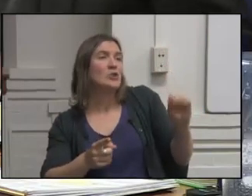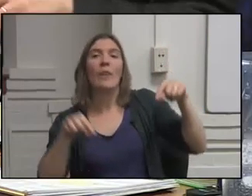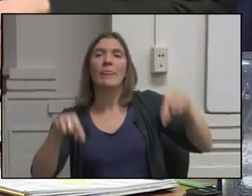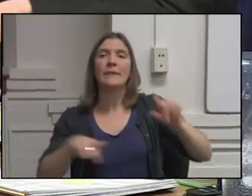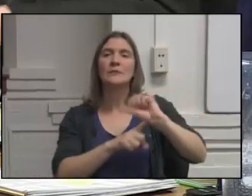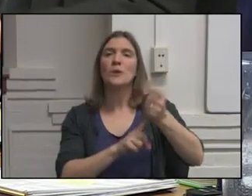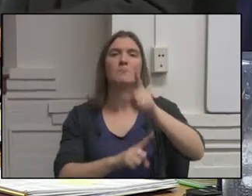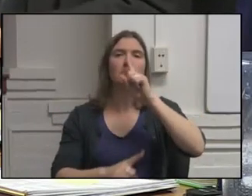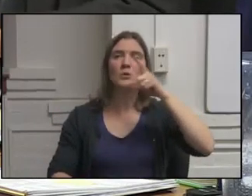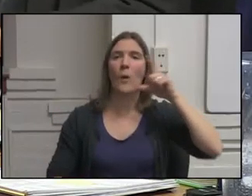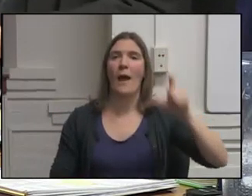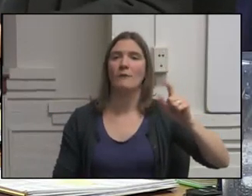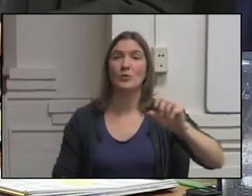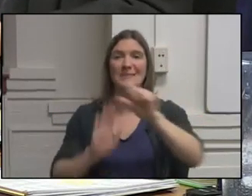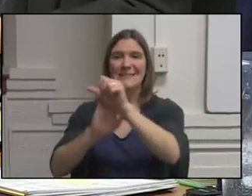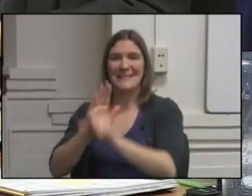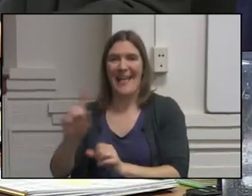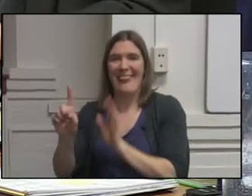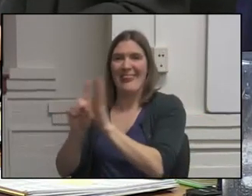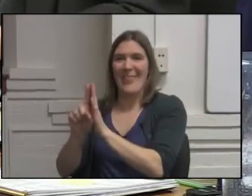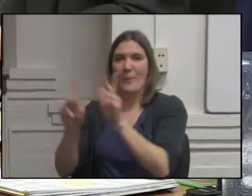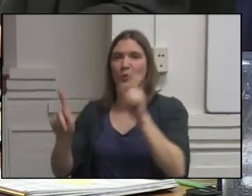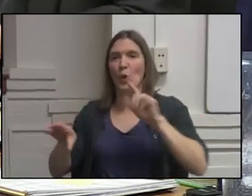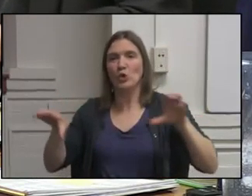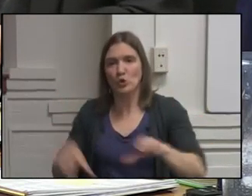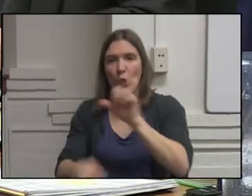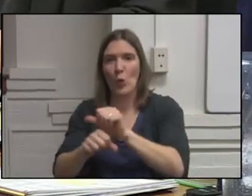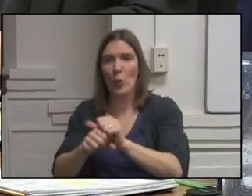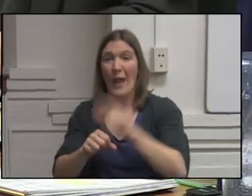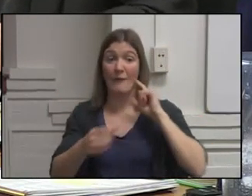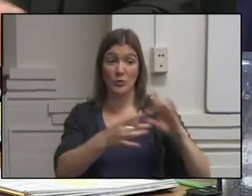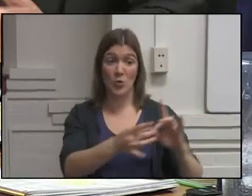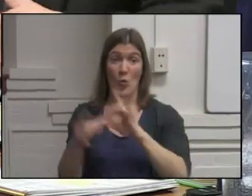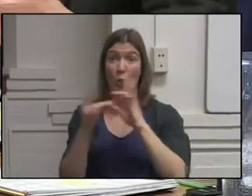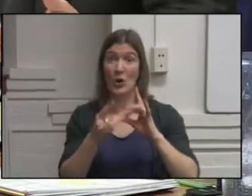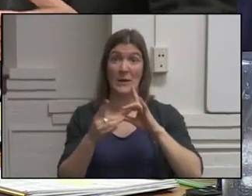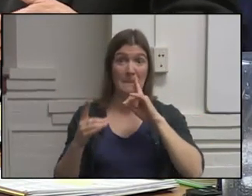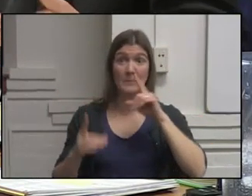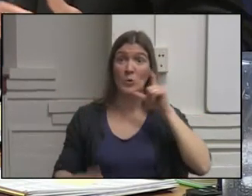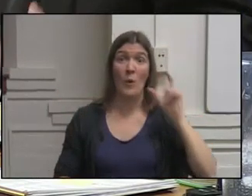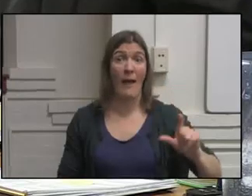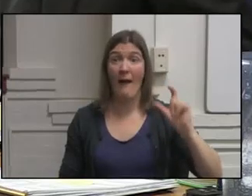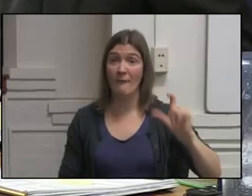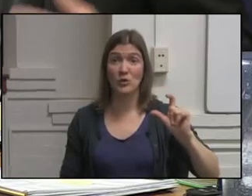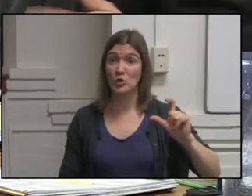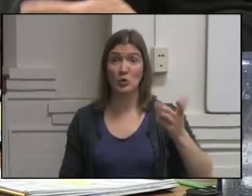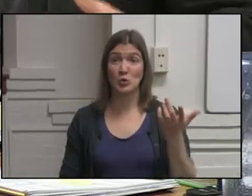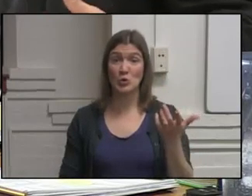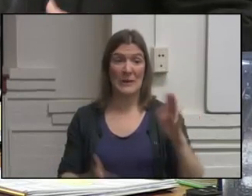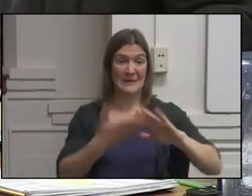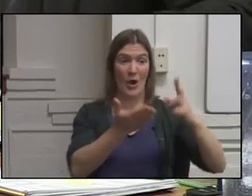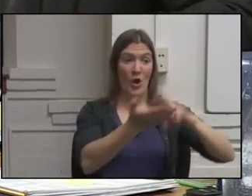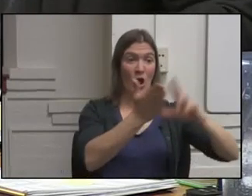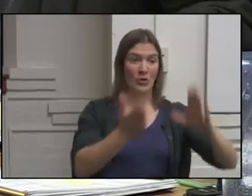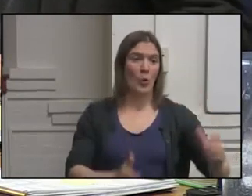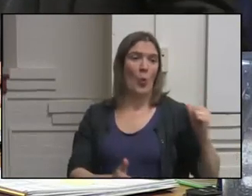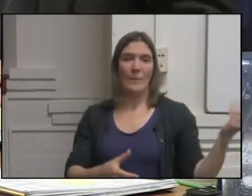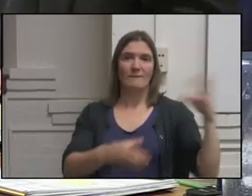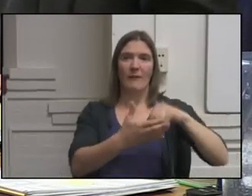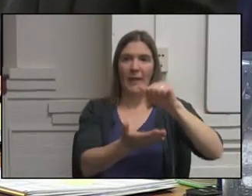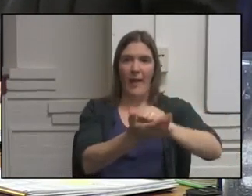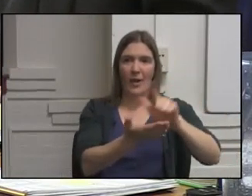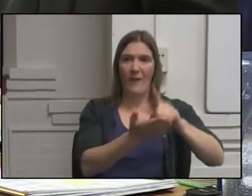case, the state's contractor is going to do the piece of work. They won't need to coordinate with the town's contractors. The town's contractors won't be